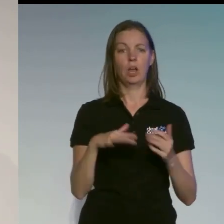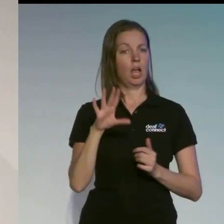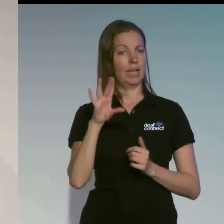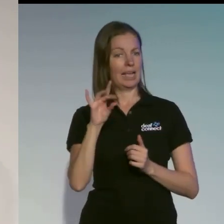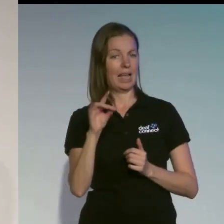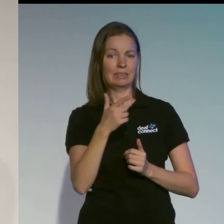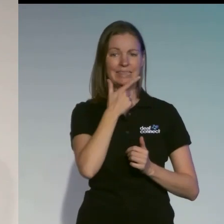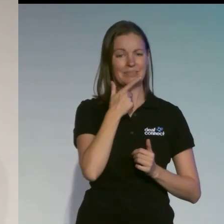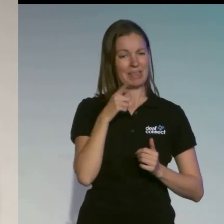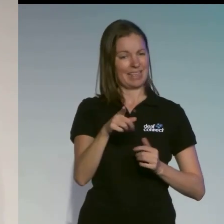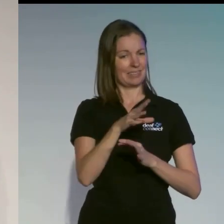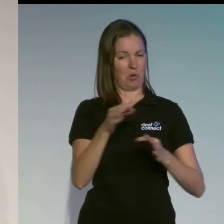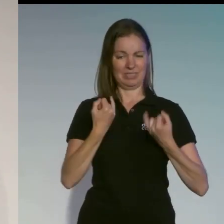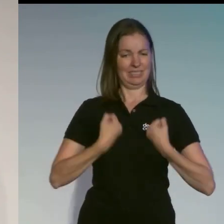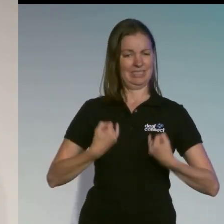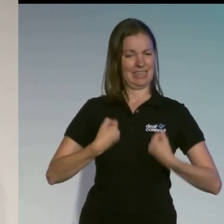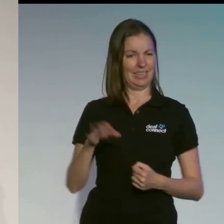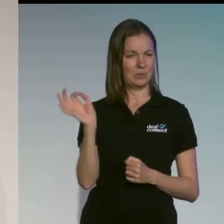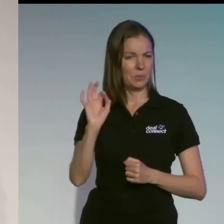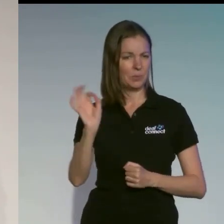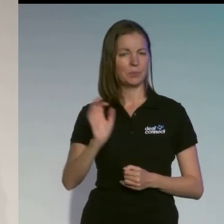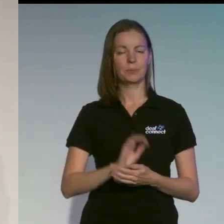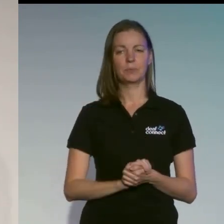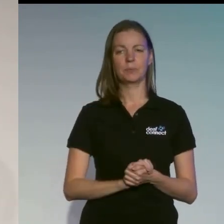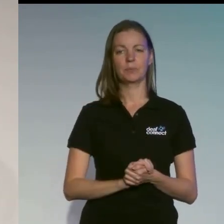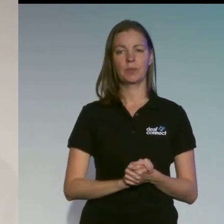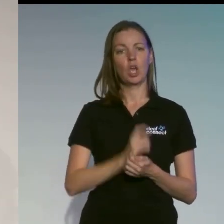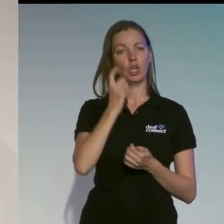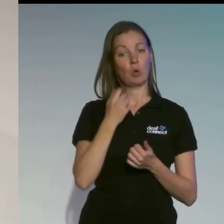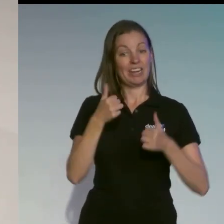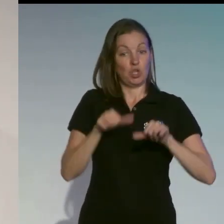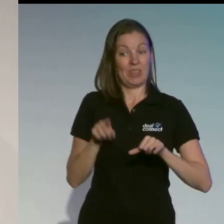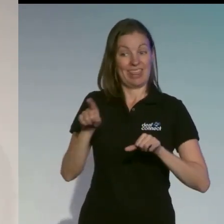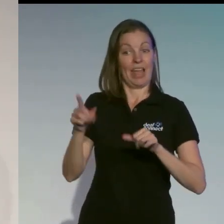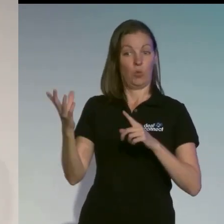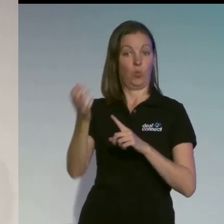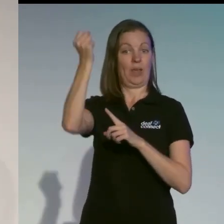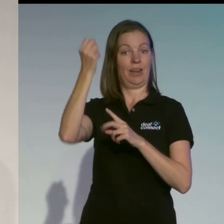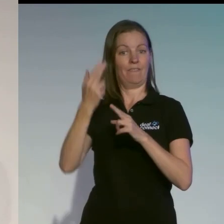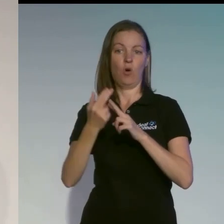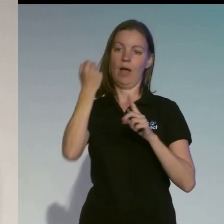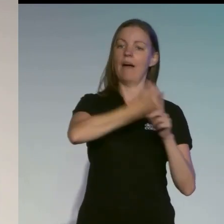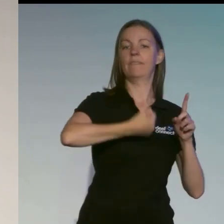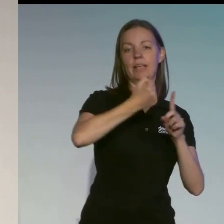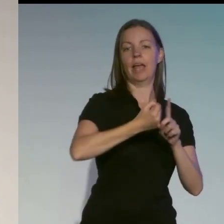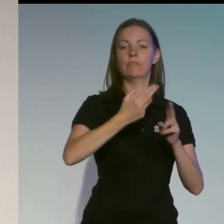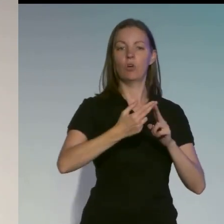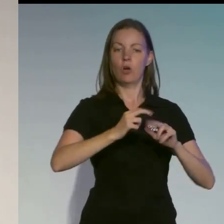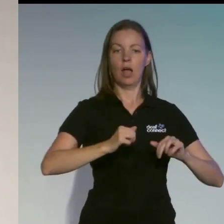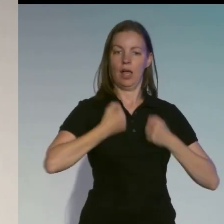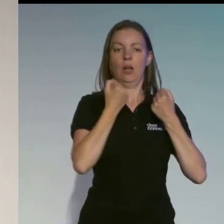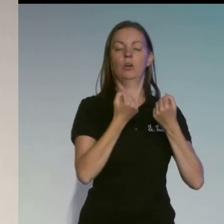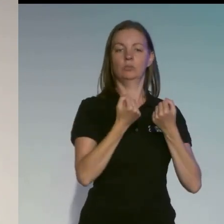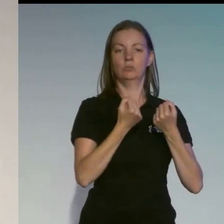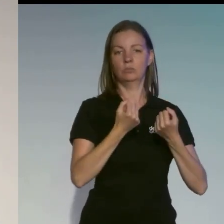not a disease. So we try to use the case to advocate in our media,